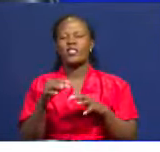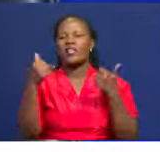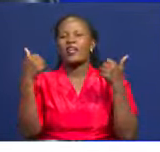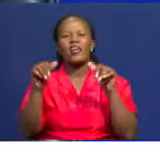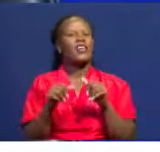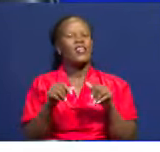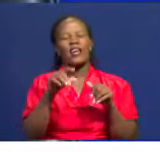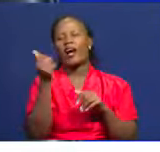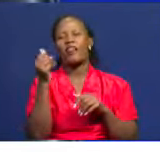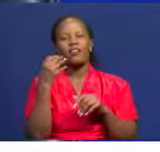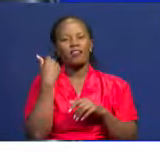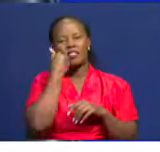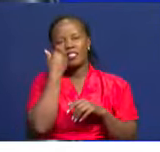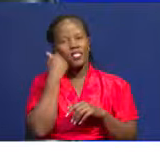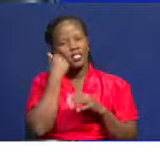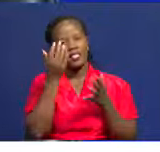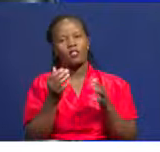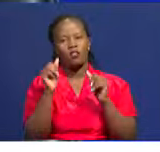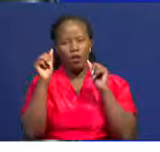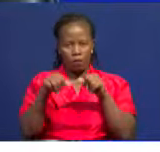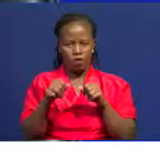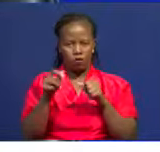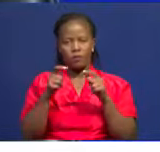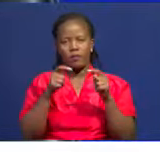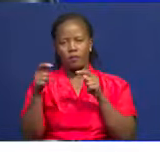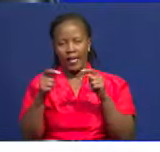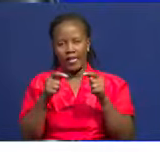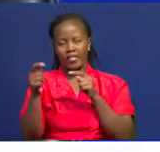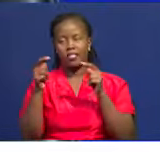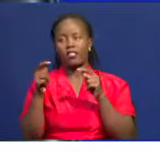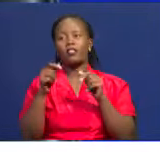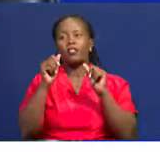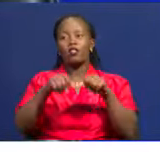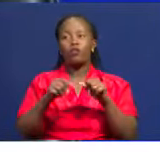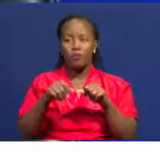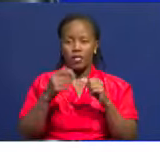it can be diagnosed and managed to the extent that